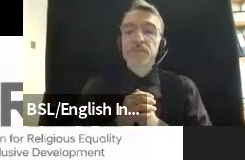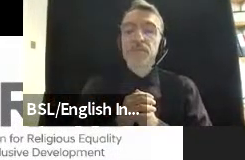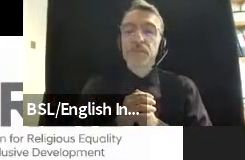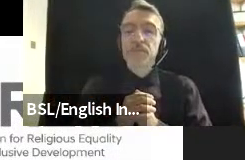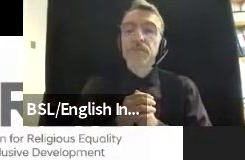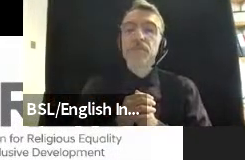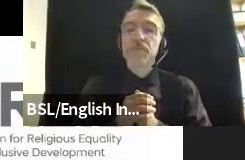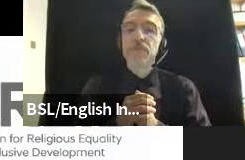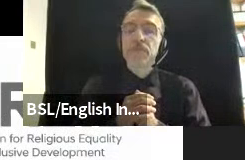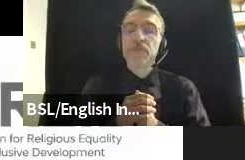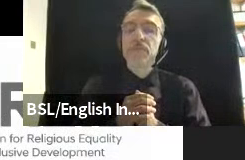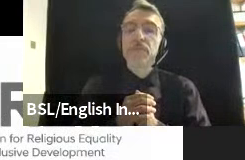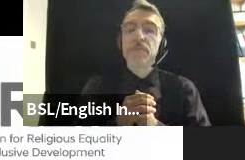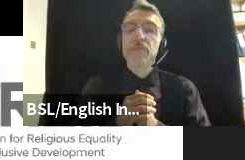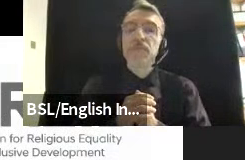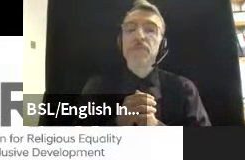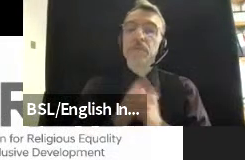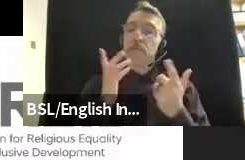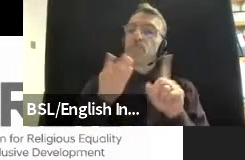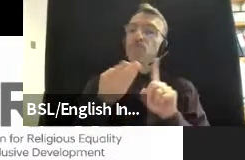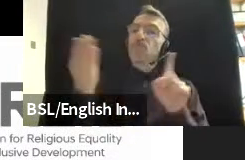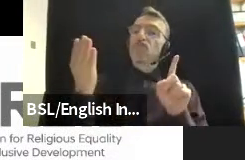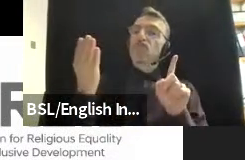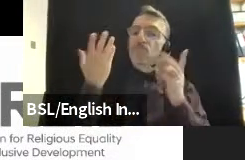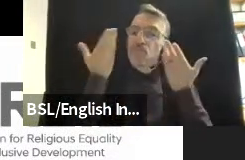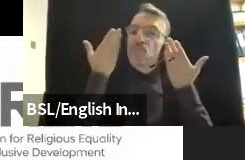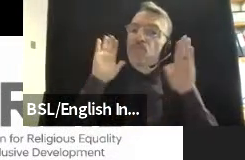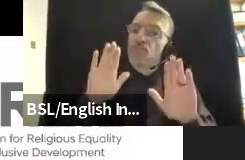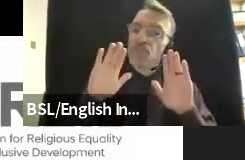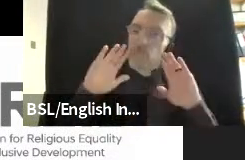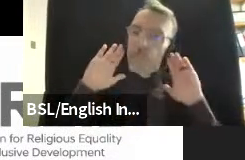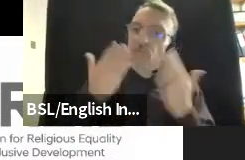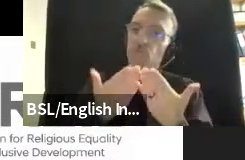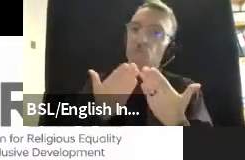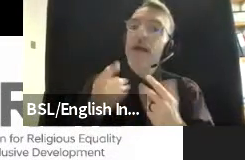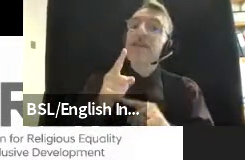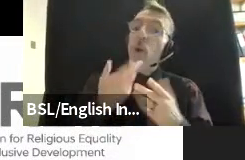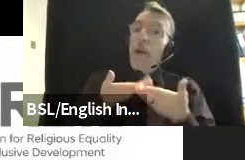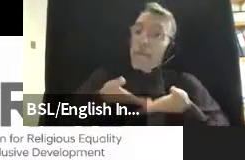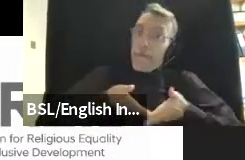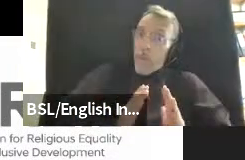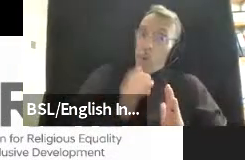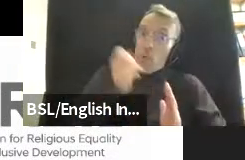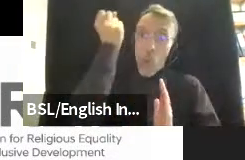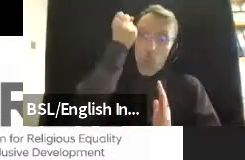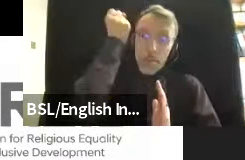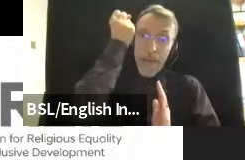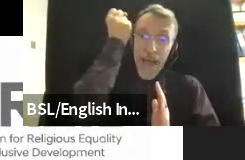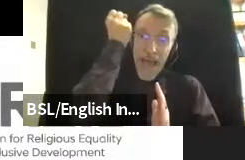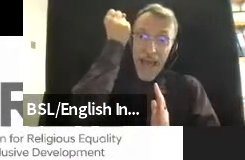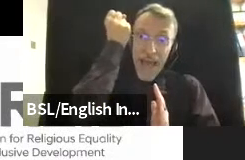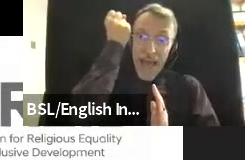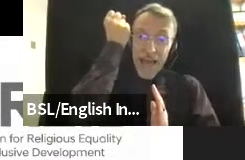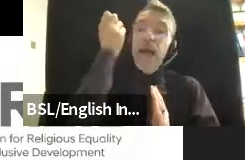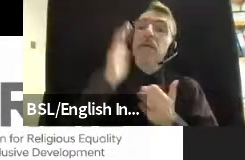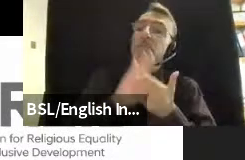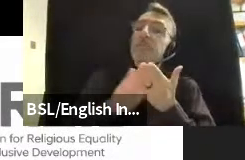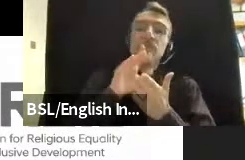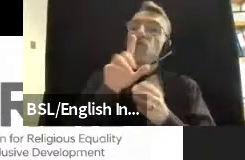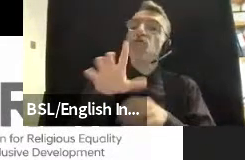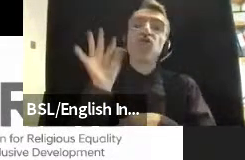per se, they are recognized as Muslims. So if you're born Uzbek, that it means that you are Uzbek, so you can't